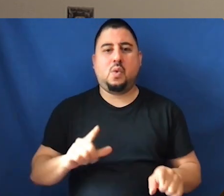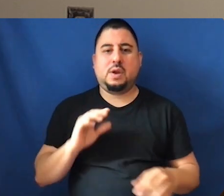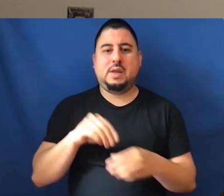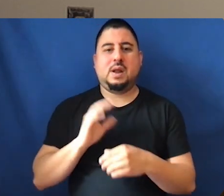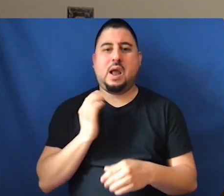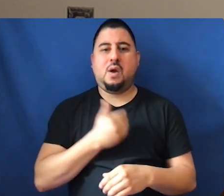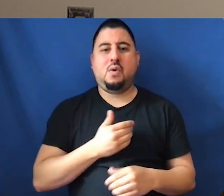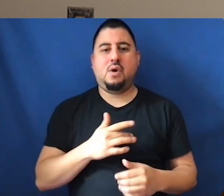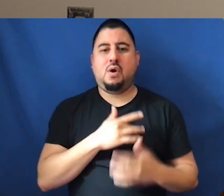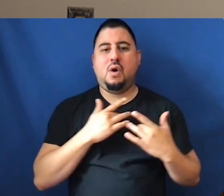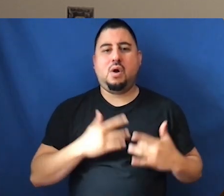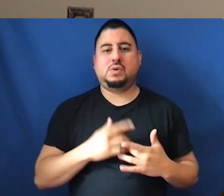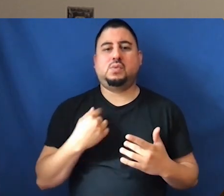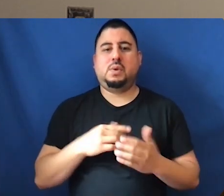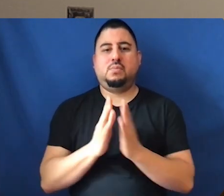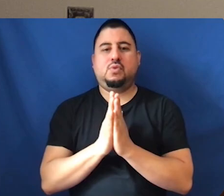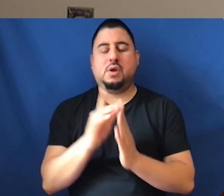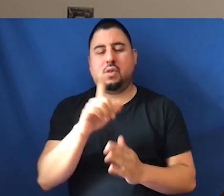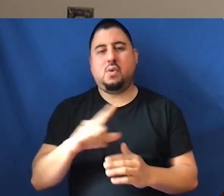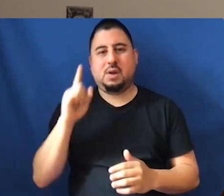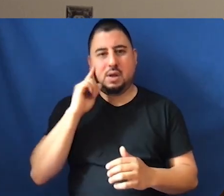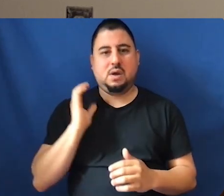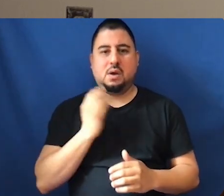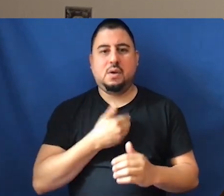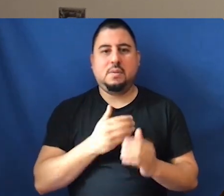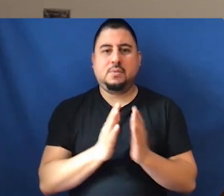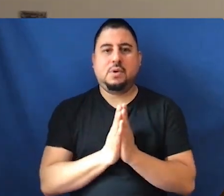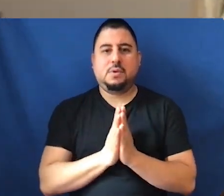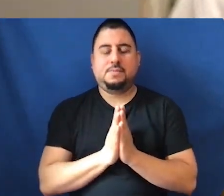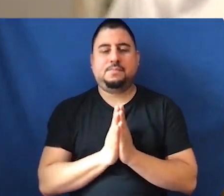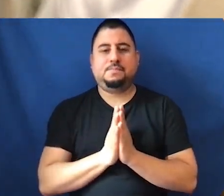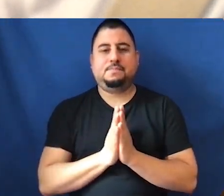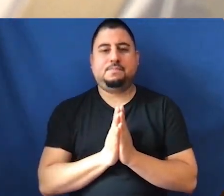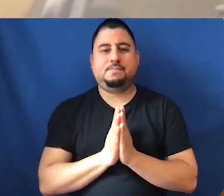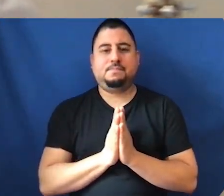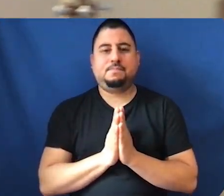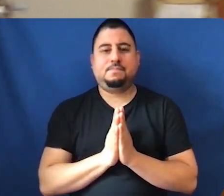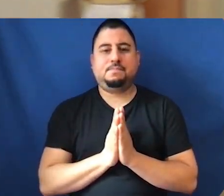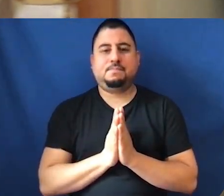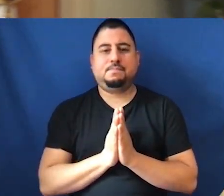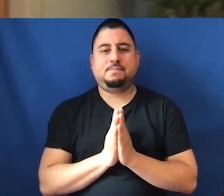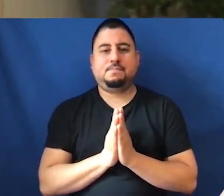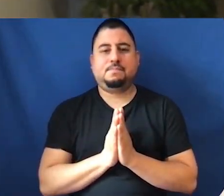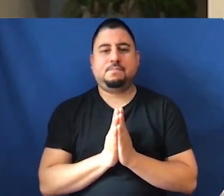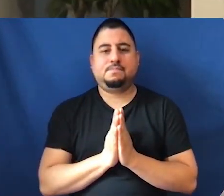hearts, let us pray to the Lord. Lord, hear our prayer.